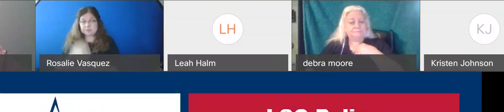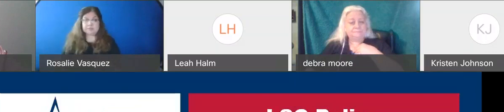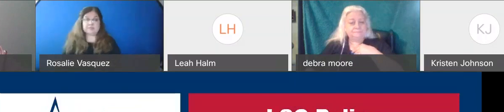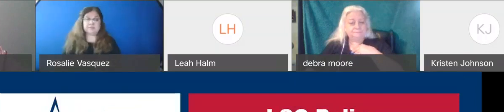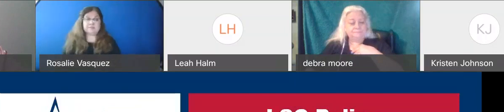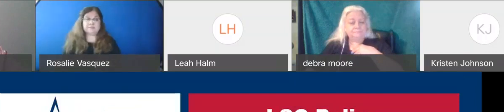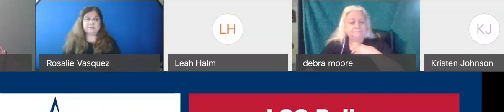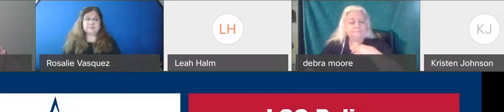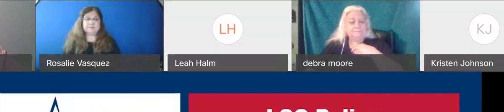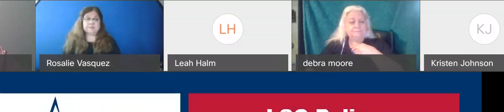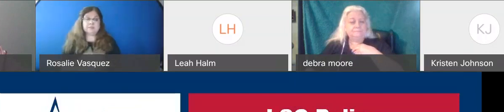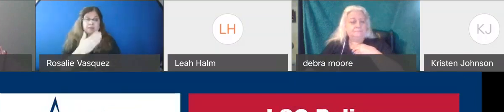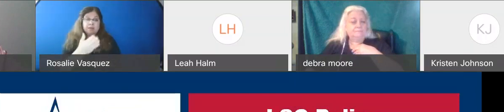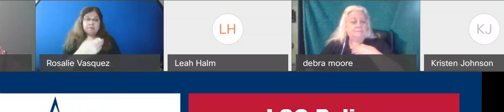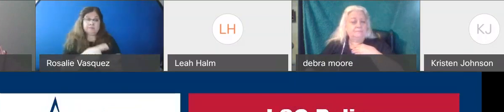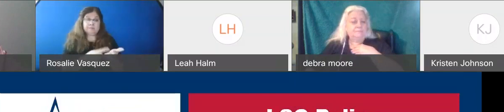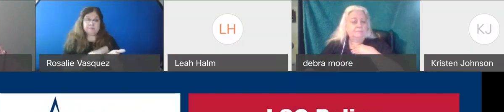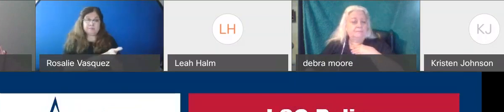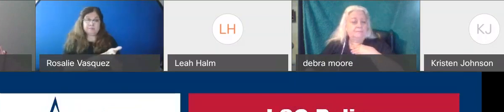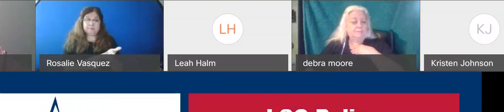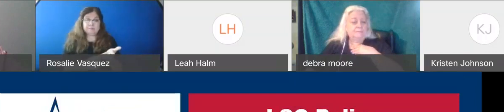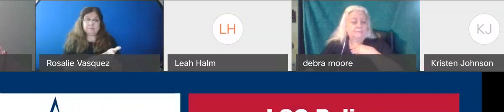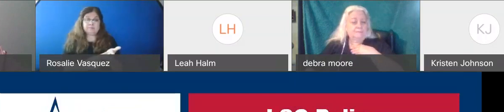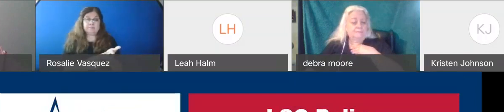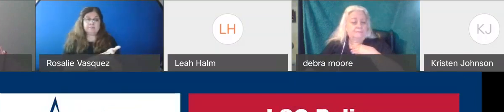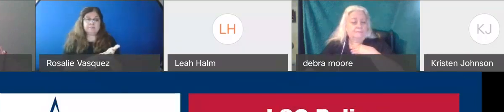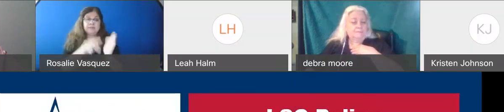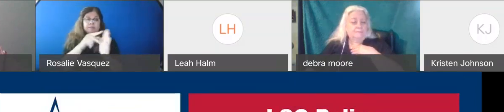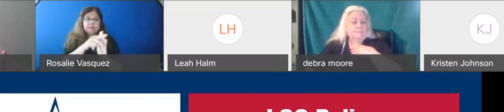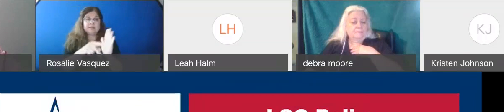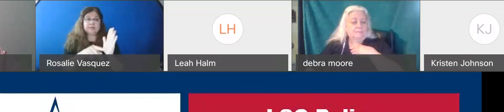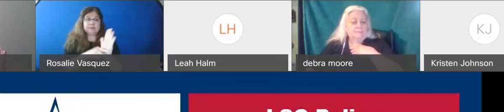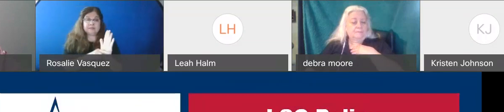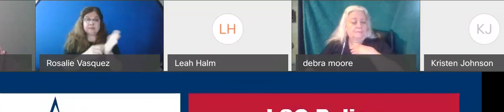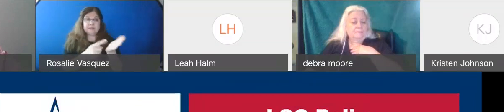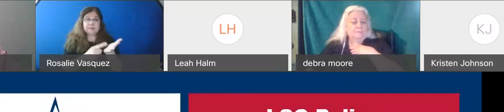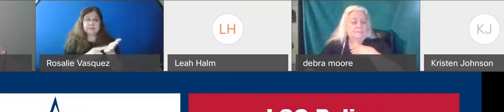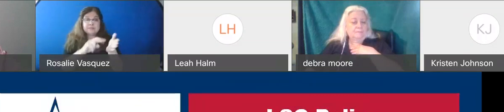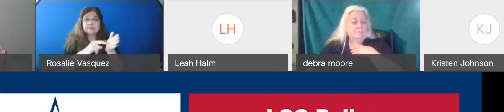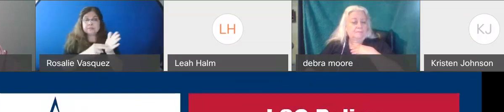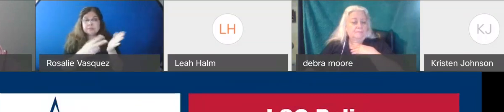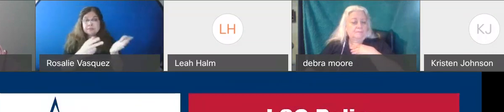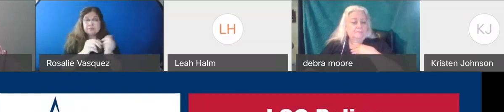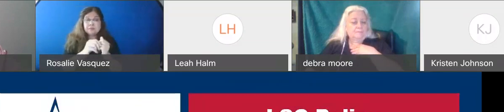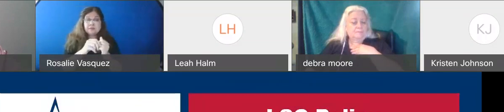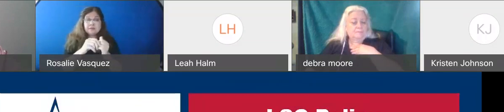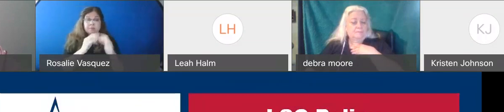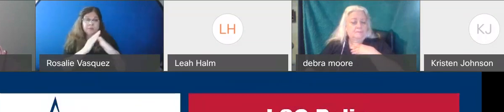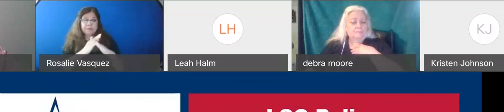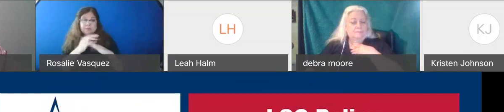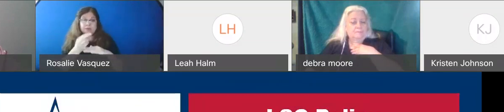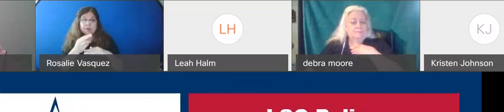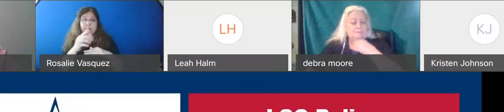All right, so here we're discussing the LSC policies as it relates to the definition of prohibited weapons. So for